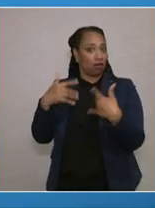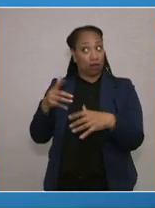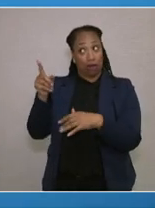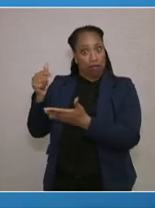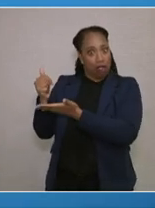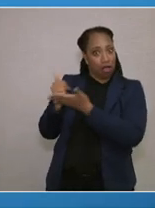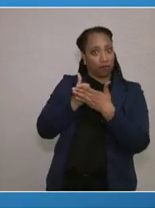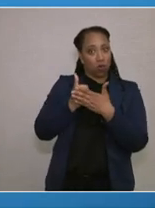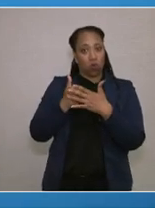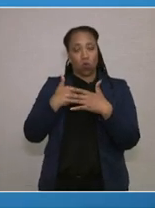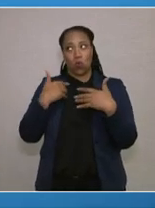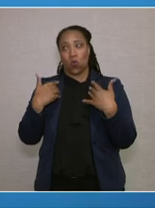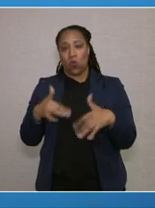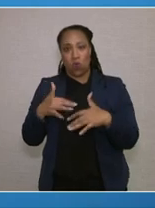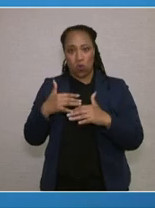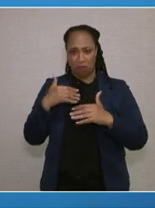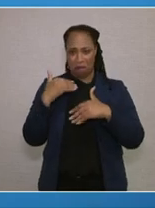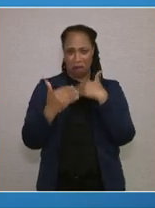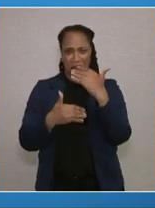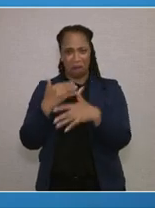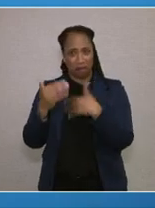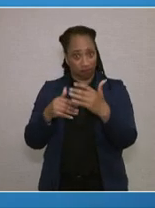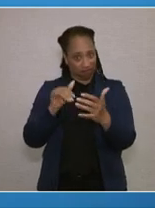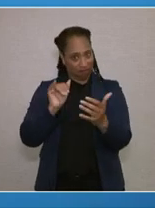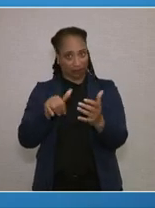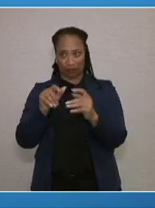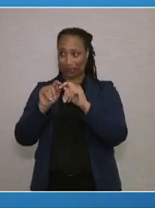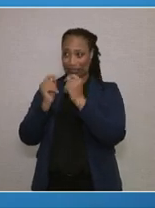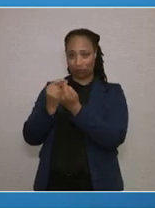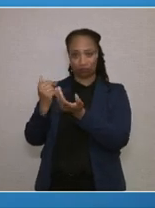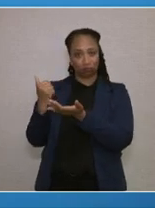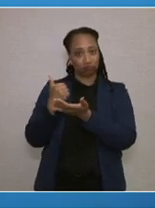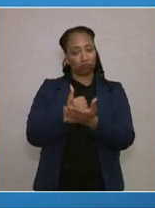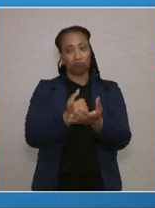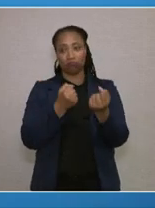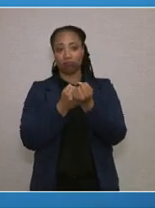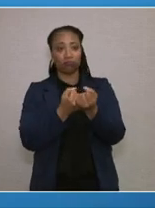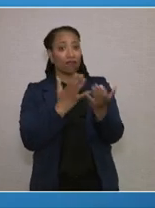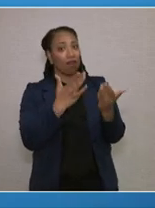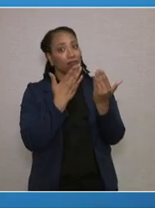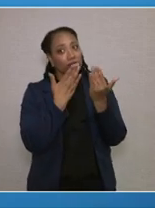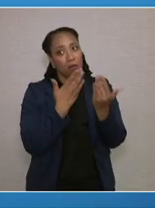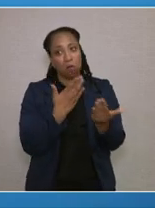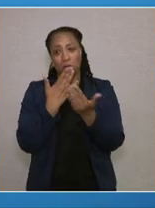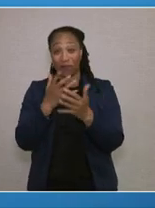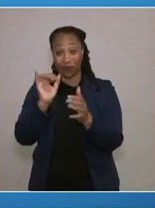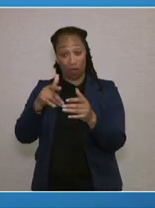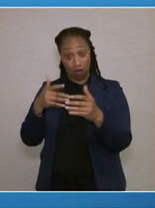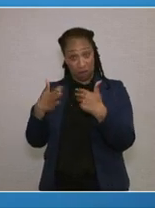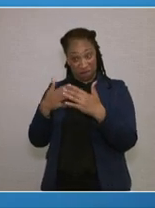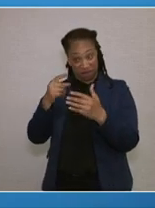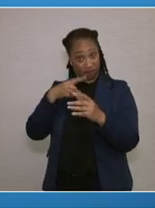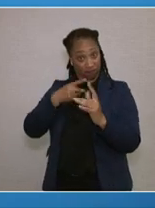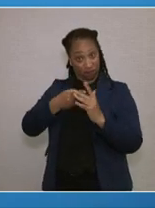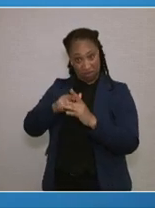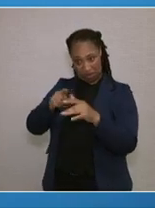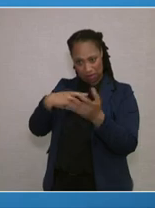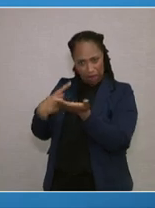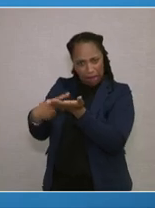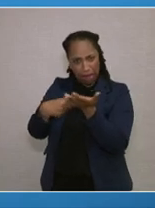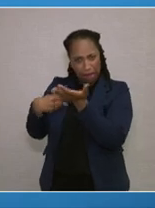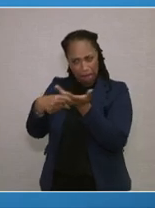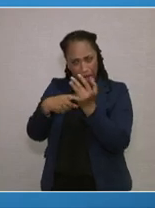a winning plan, not just on the field, but in this transformational economic development